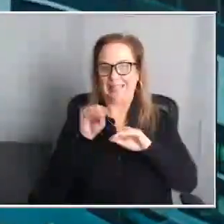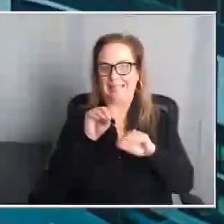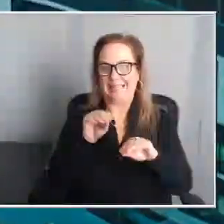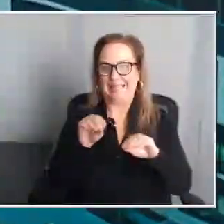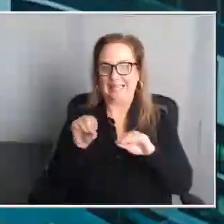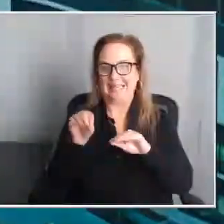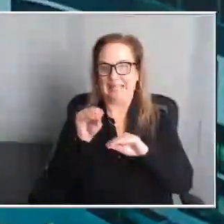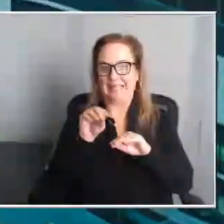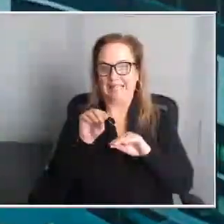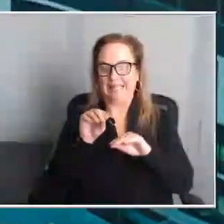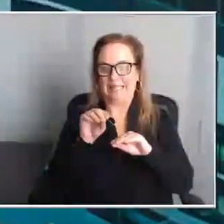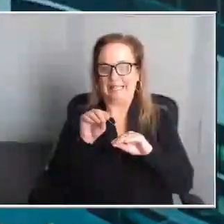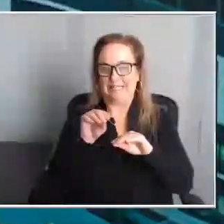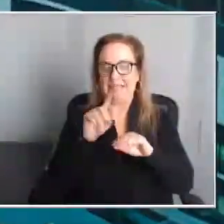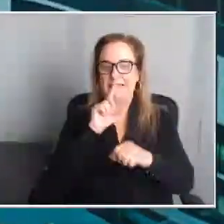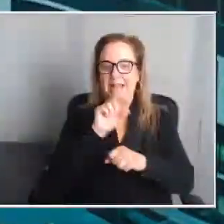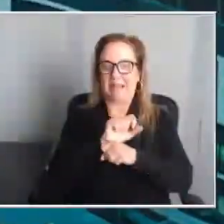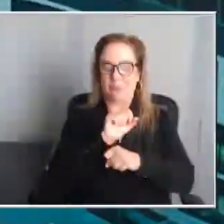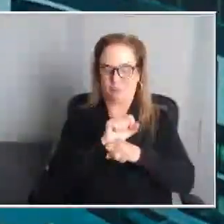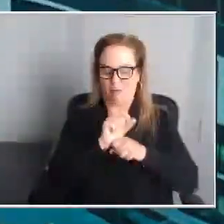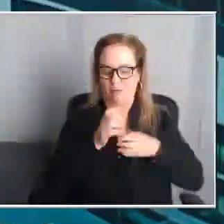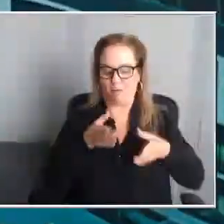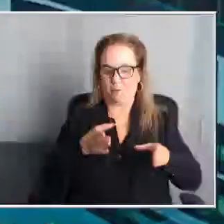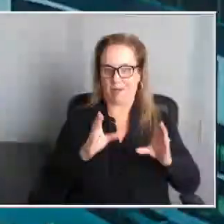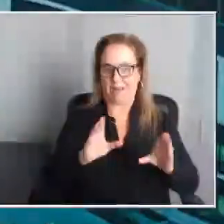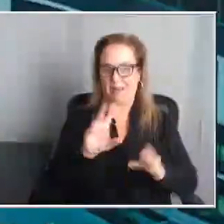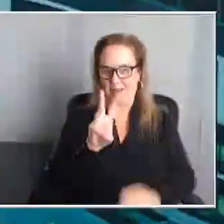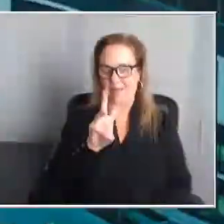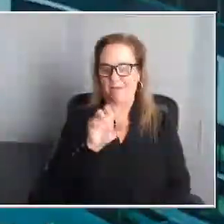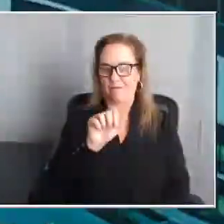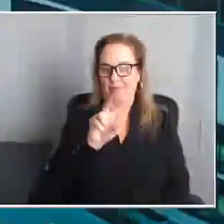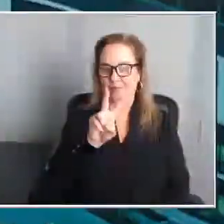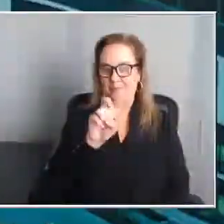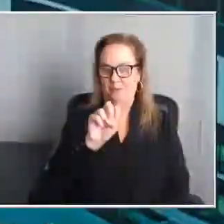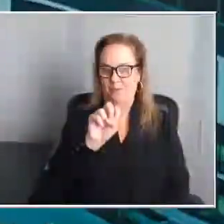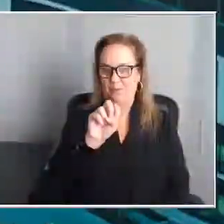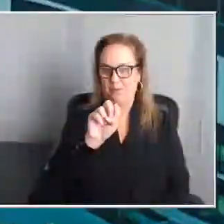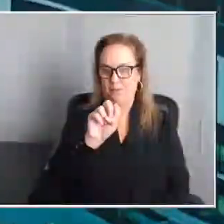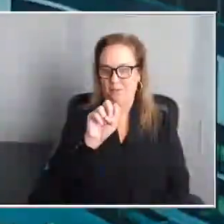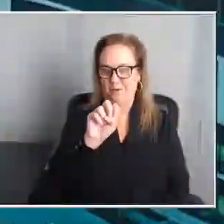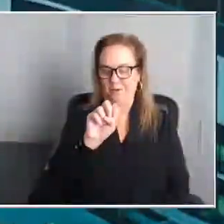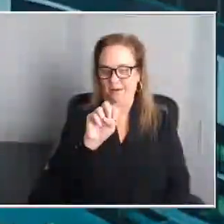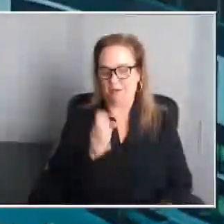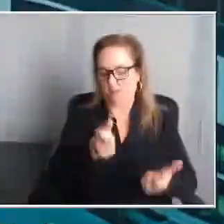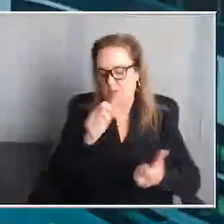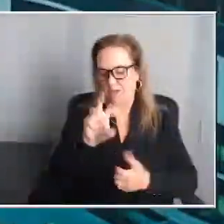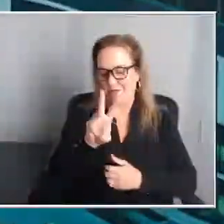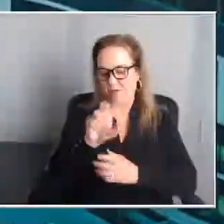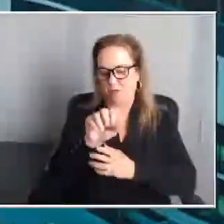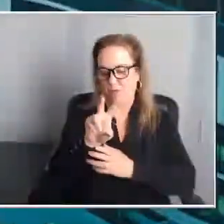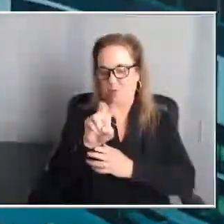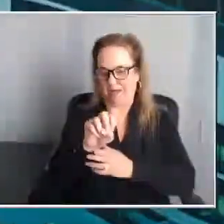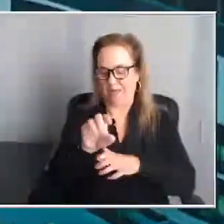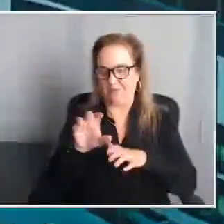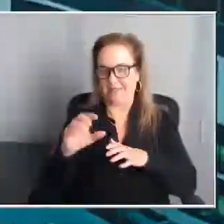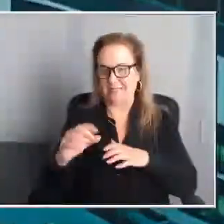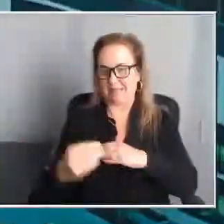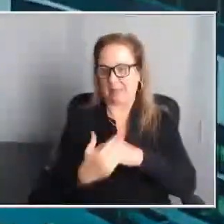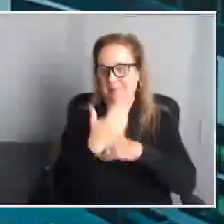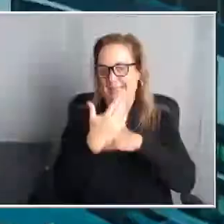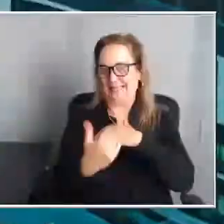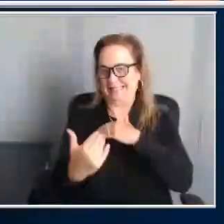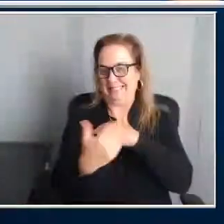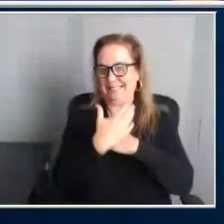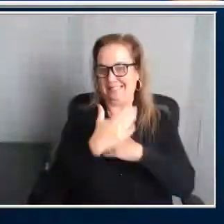the actual direction of whichever way the wave's coming from. Yeah. So